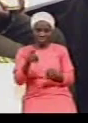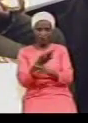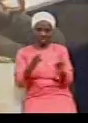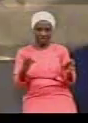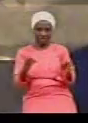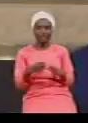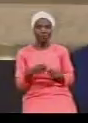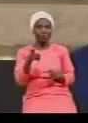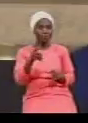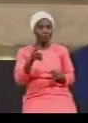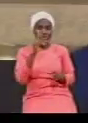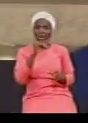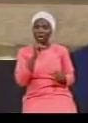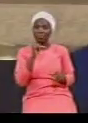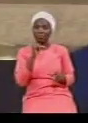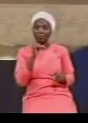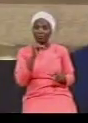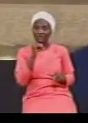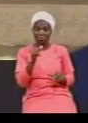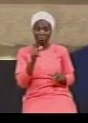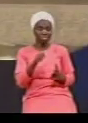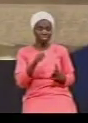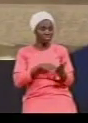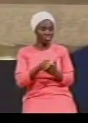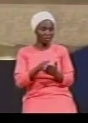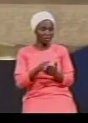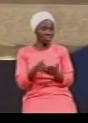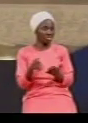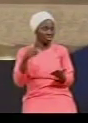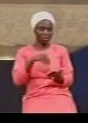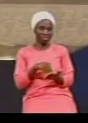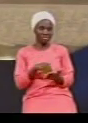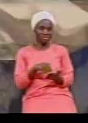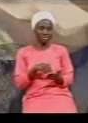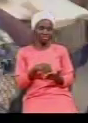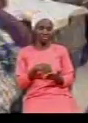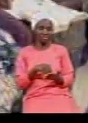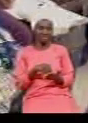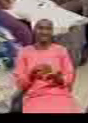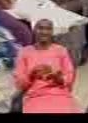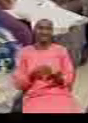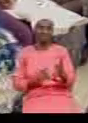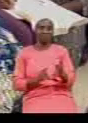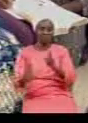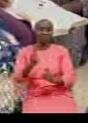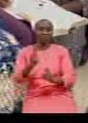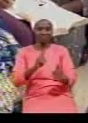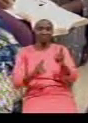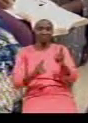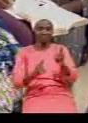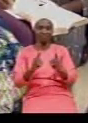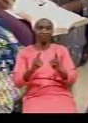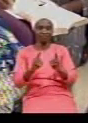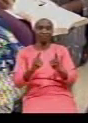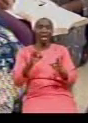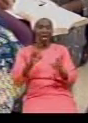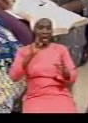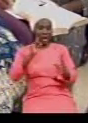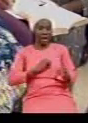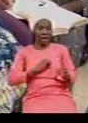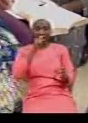You are no more weaker vessel. I am not a weaker